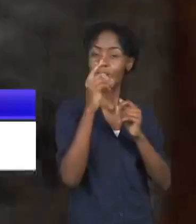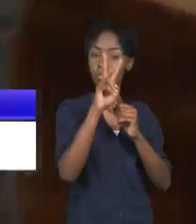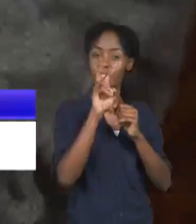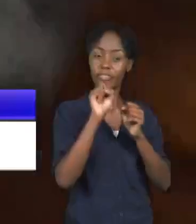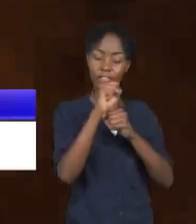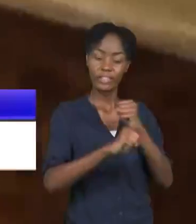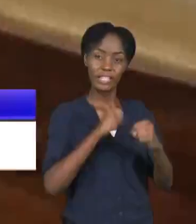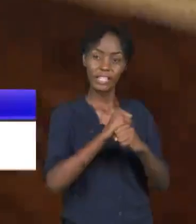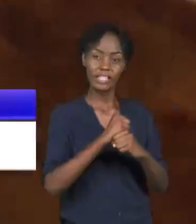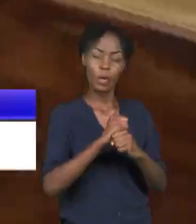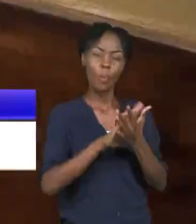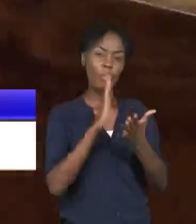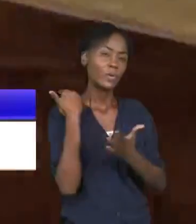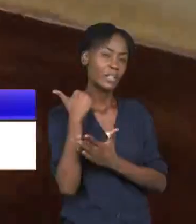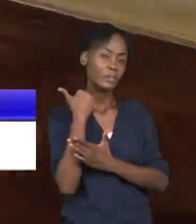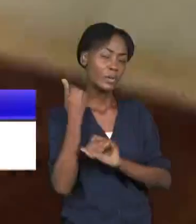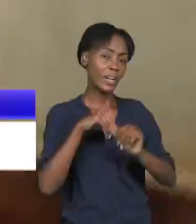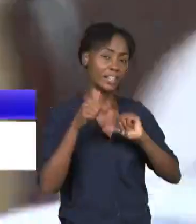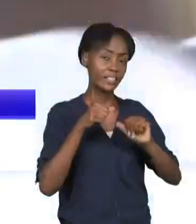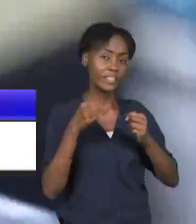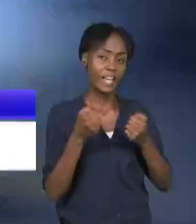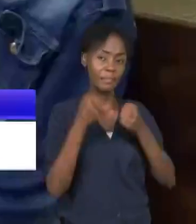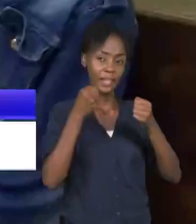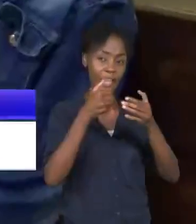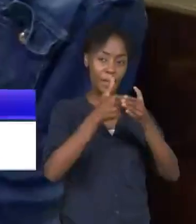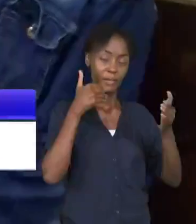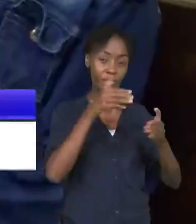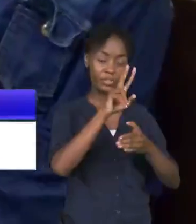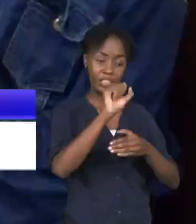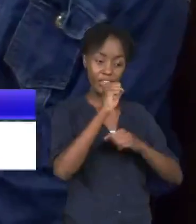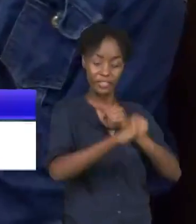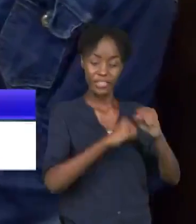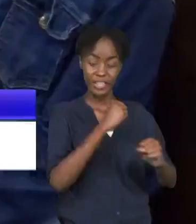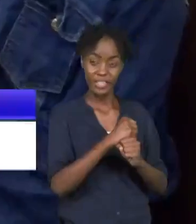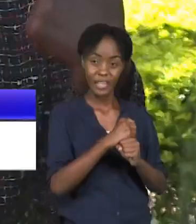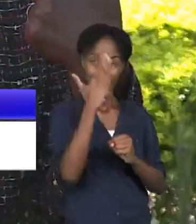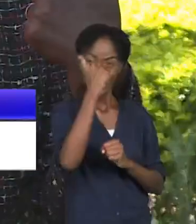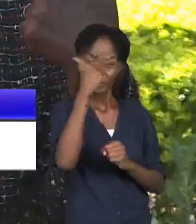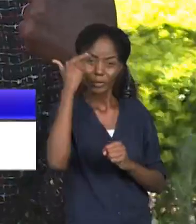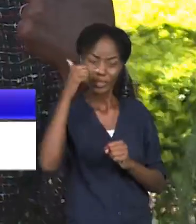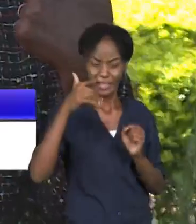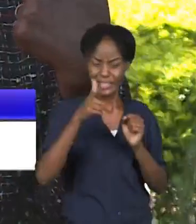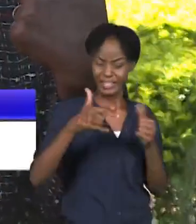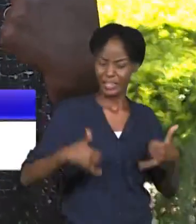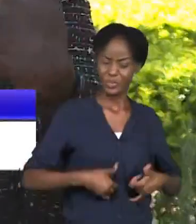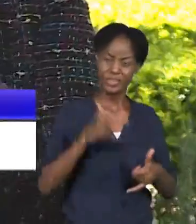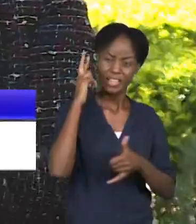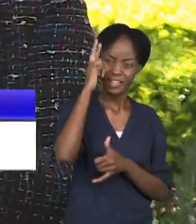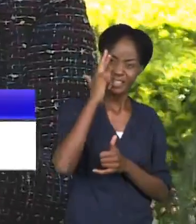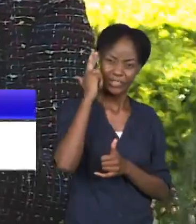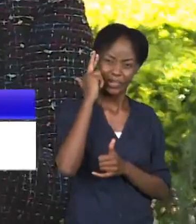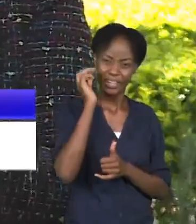lot of crime, juvenile crime, happens before the age of 25, because the reason is not there. Yeah.